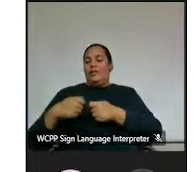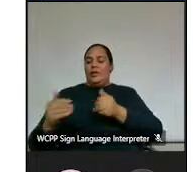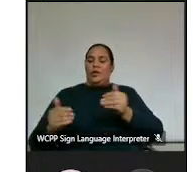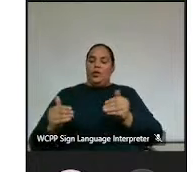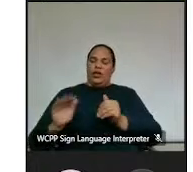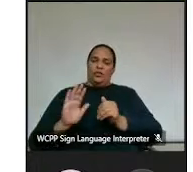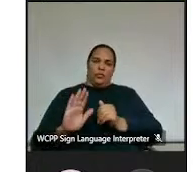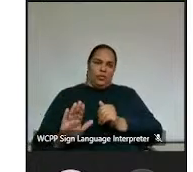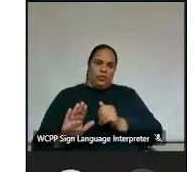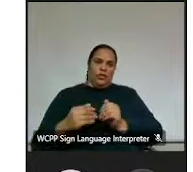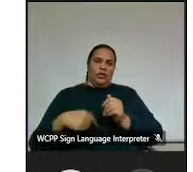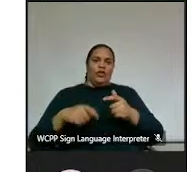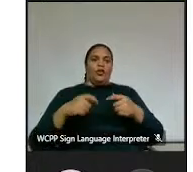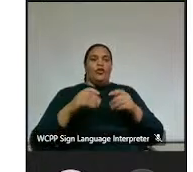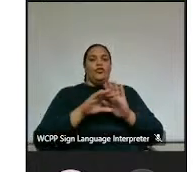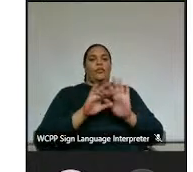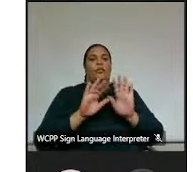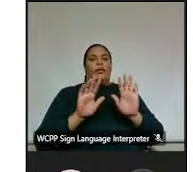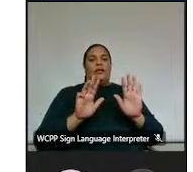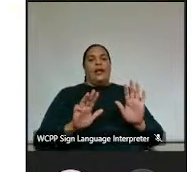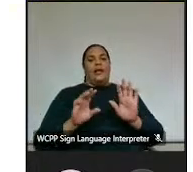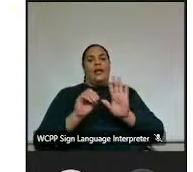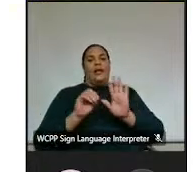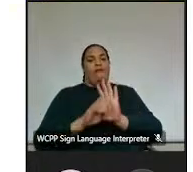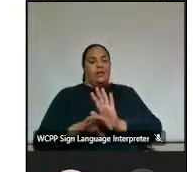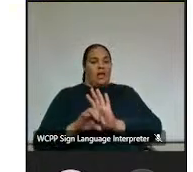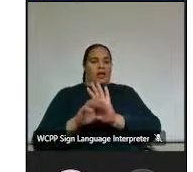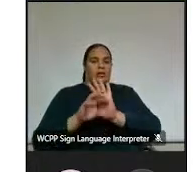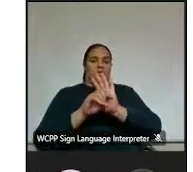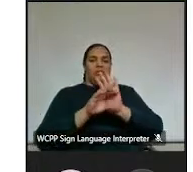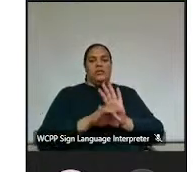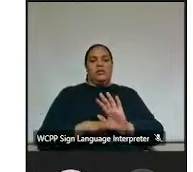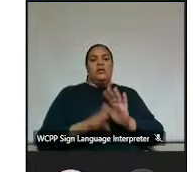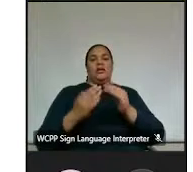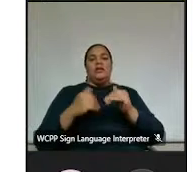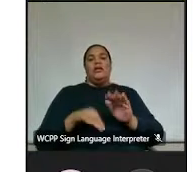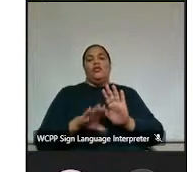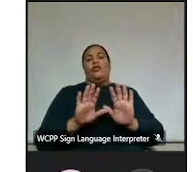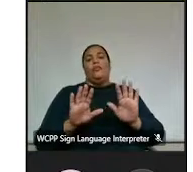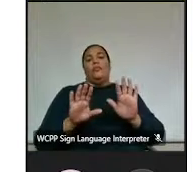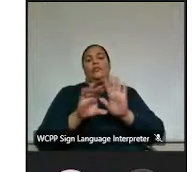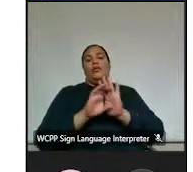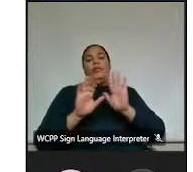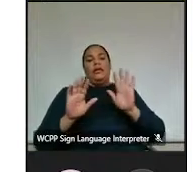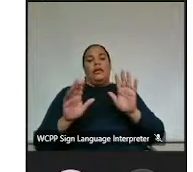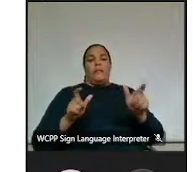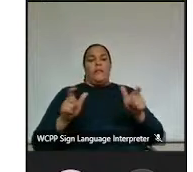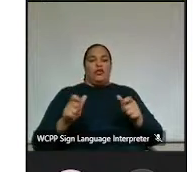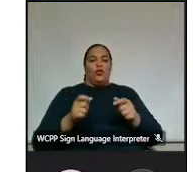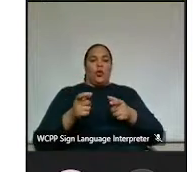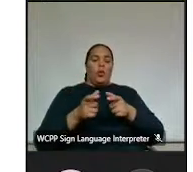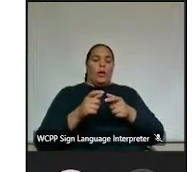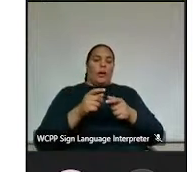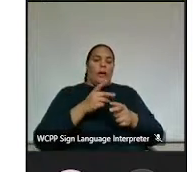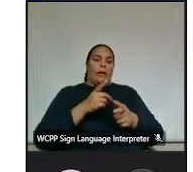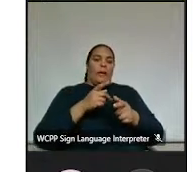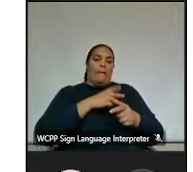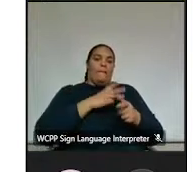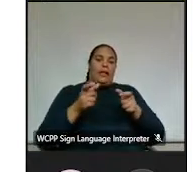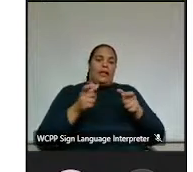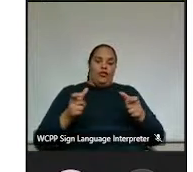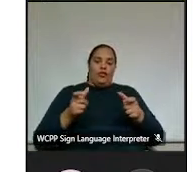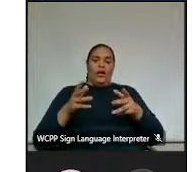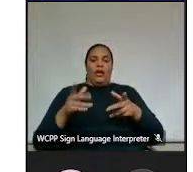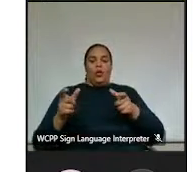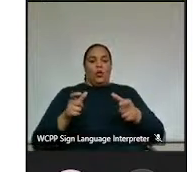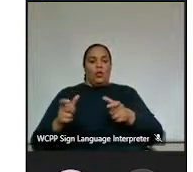arrangements. Chapter nine, advertising. And then in chapter 10, management and control of transport infrastructure